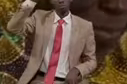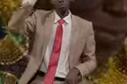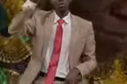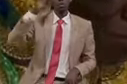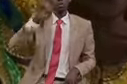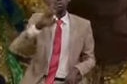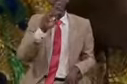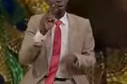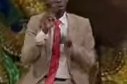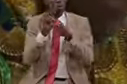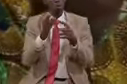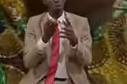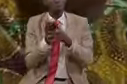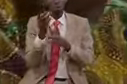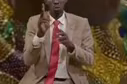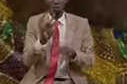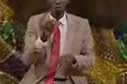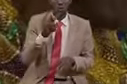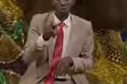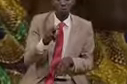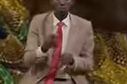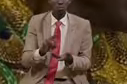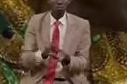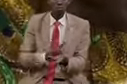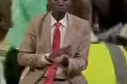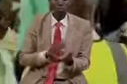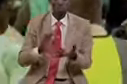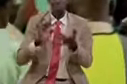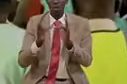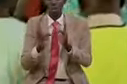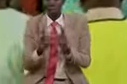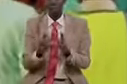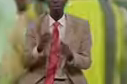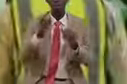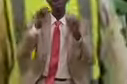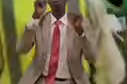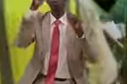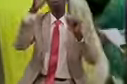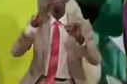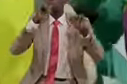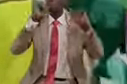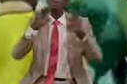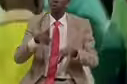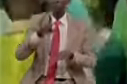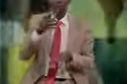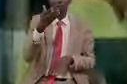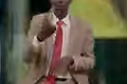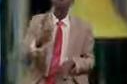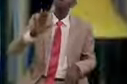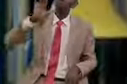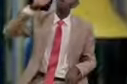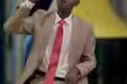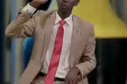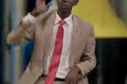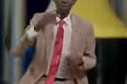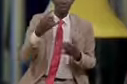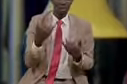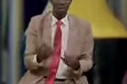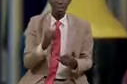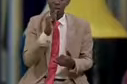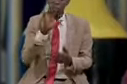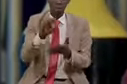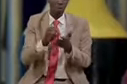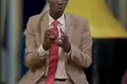any congregation, in any country where you are, this is your chance. You are not tall enough